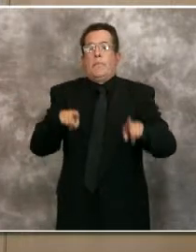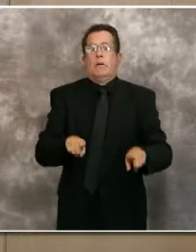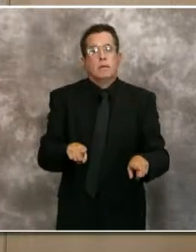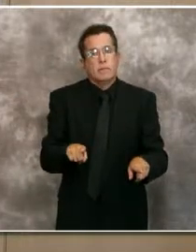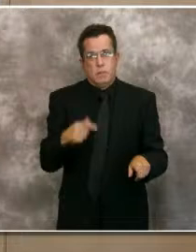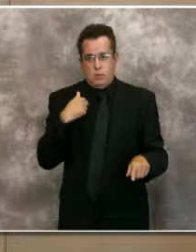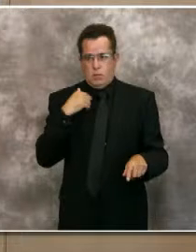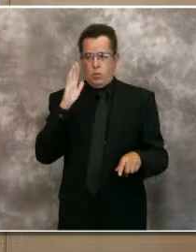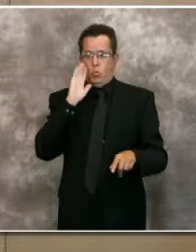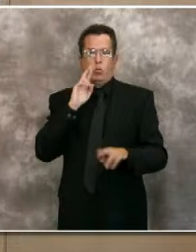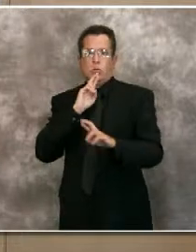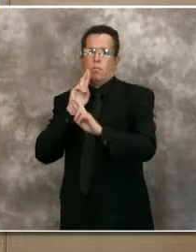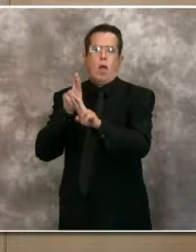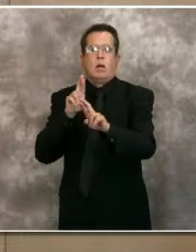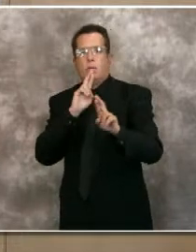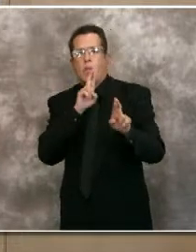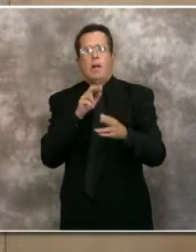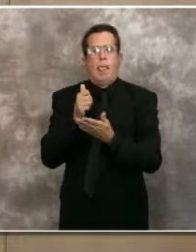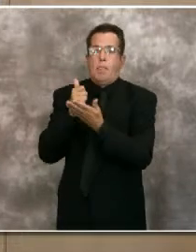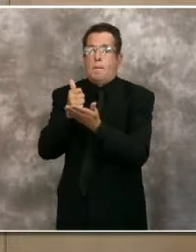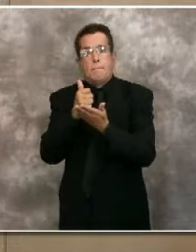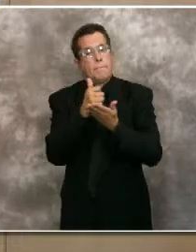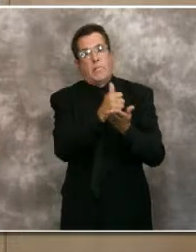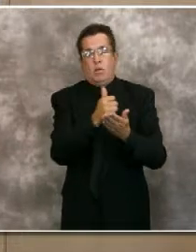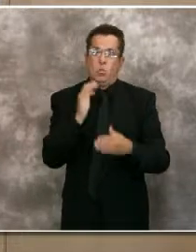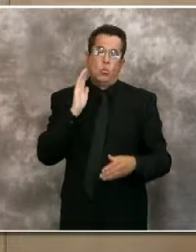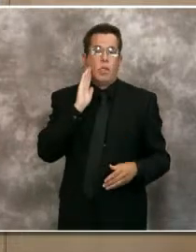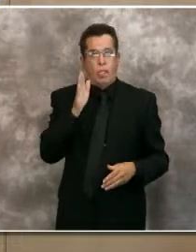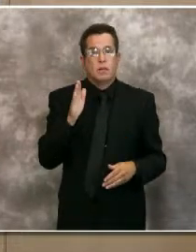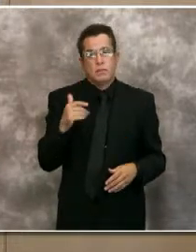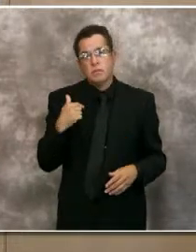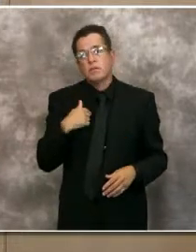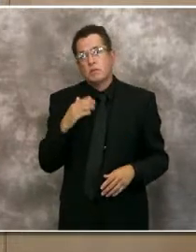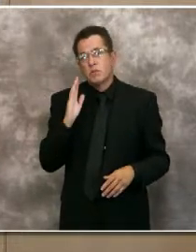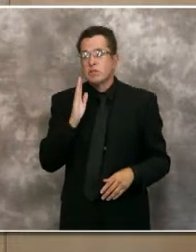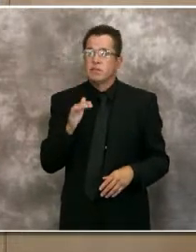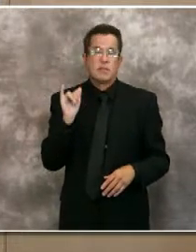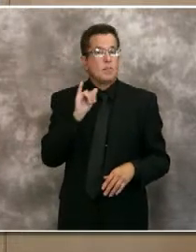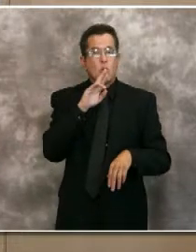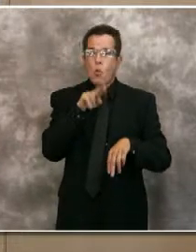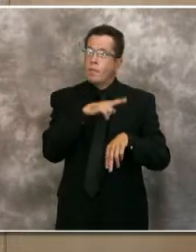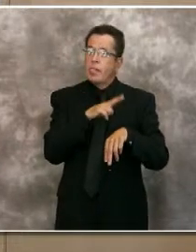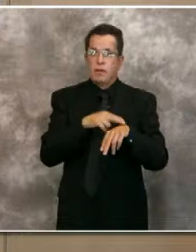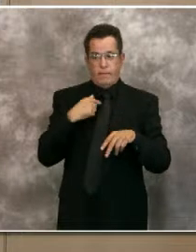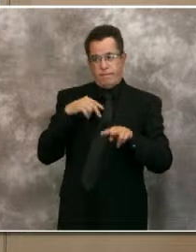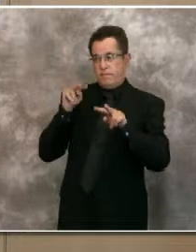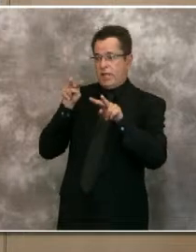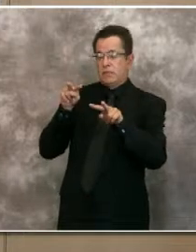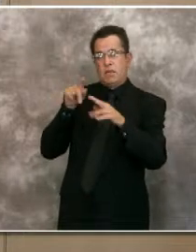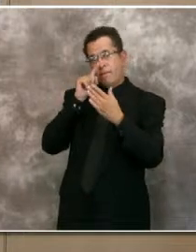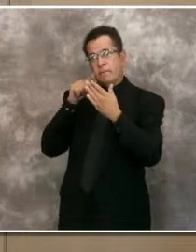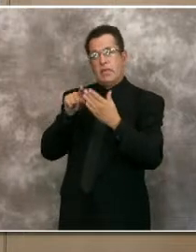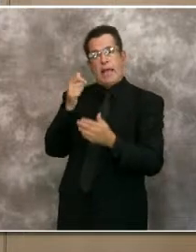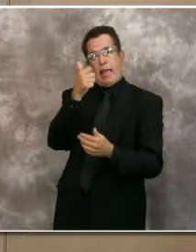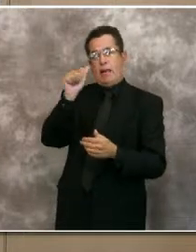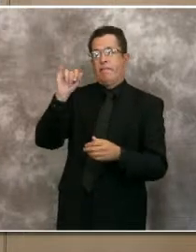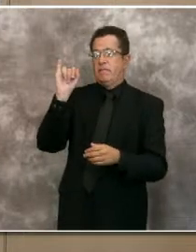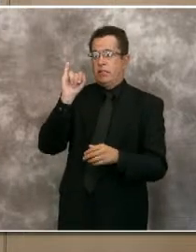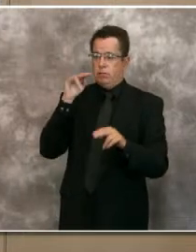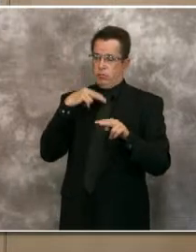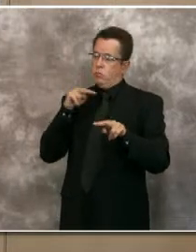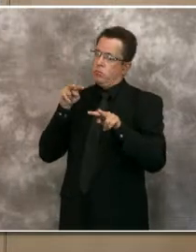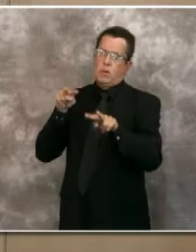will respond to these cases as we normally would do with investigating any particular infectious